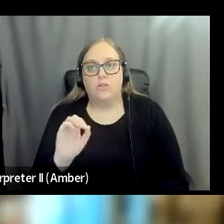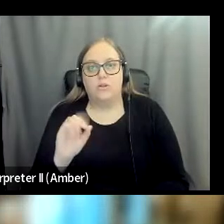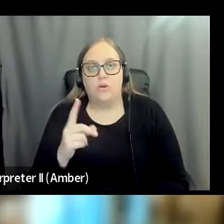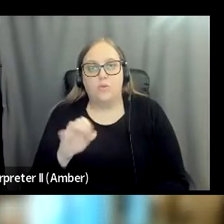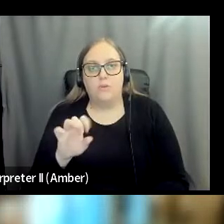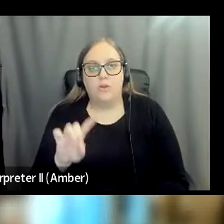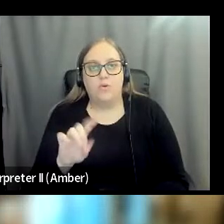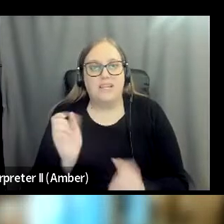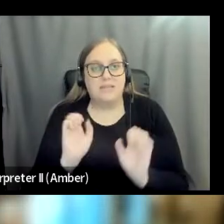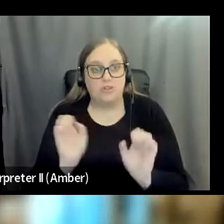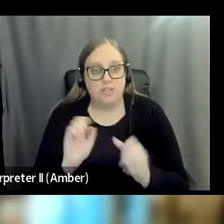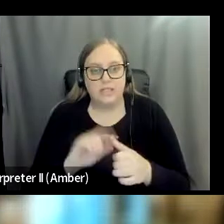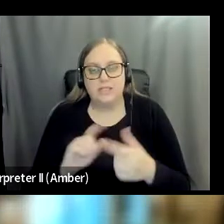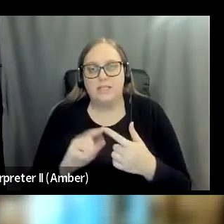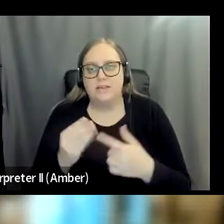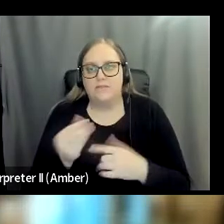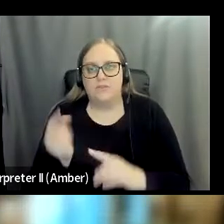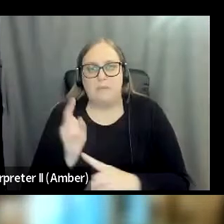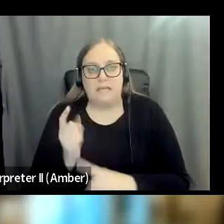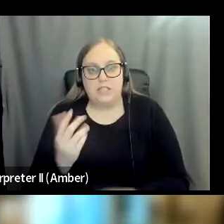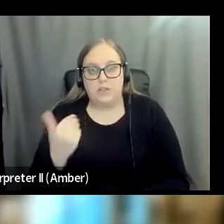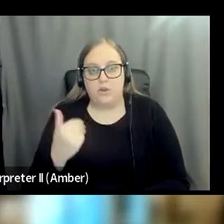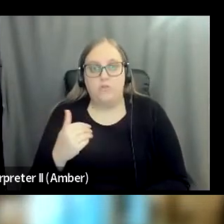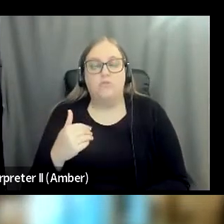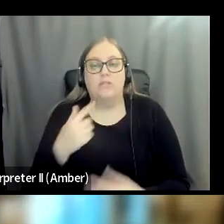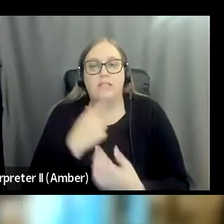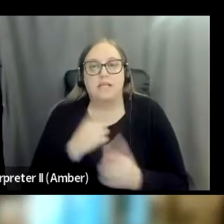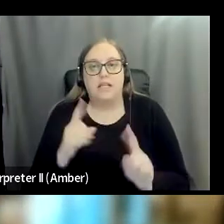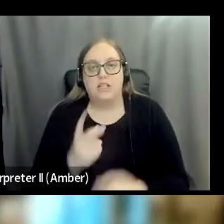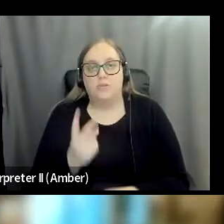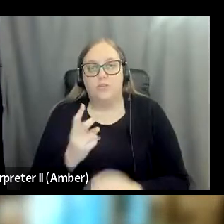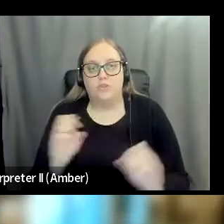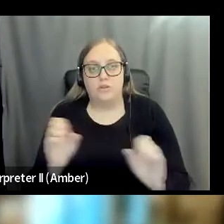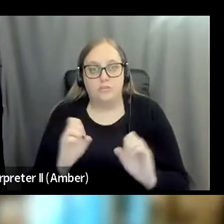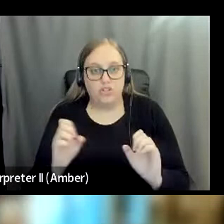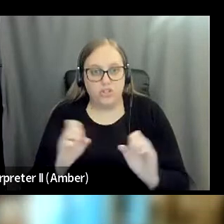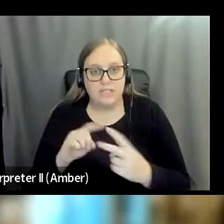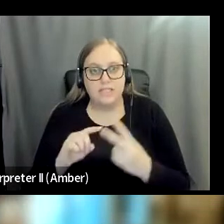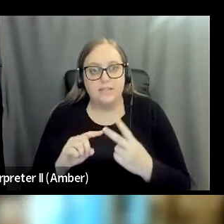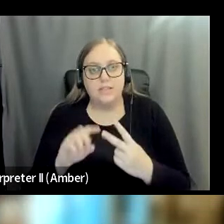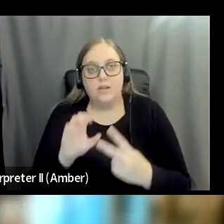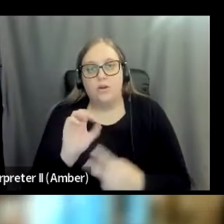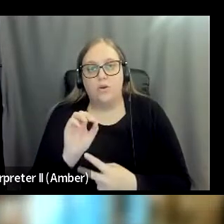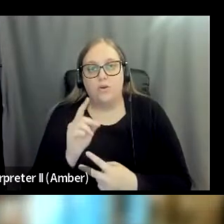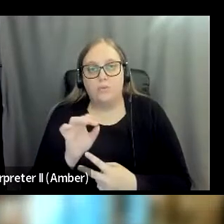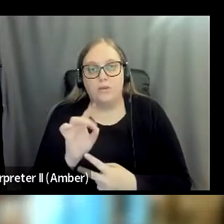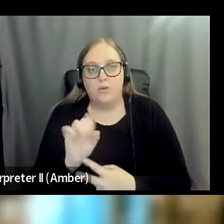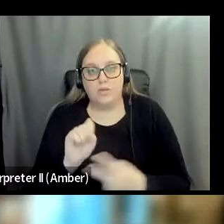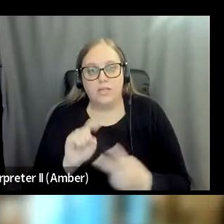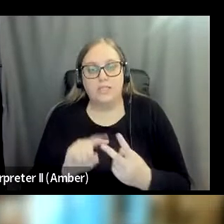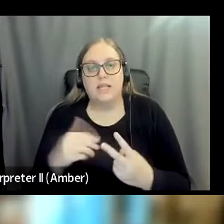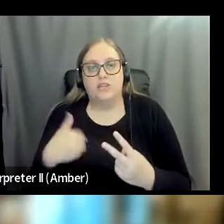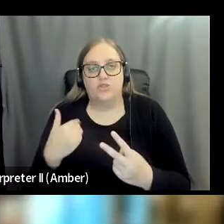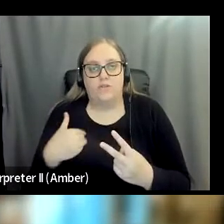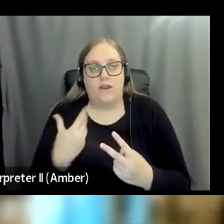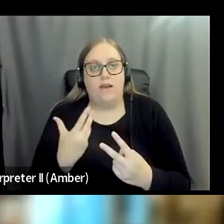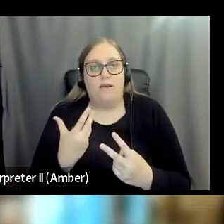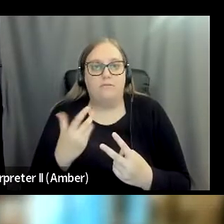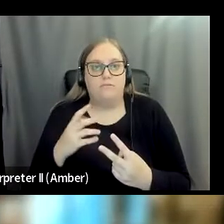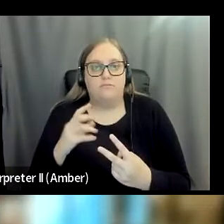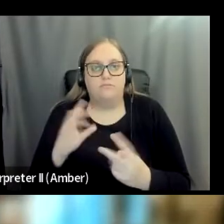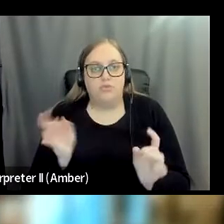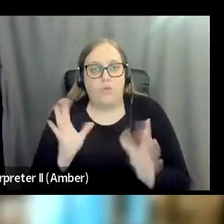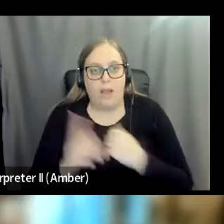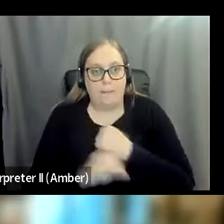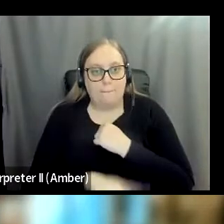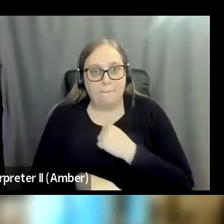emergency. We declared several minutes ago that there were 2 emergencies in opioids and juvenile crime. And